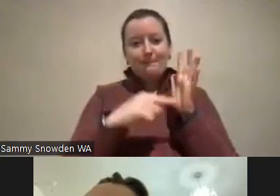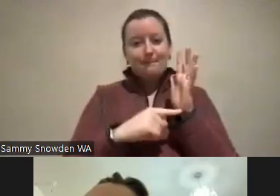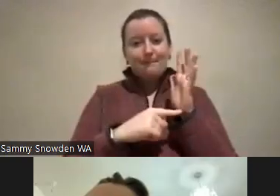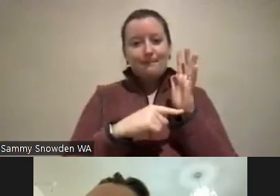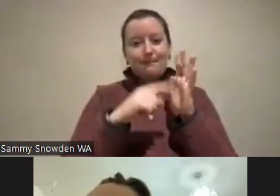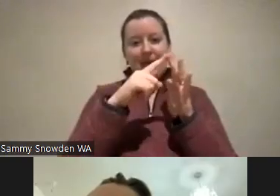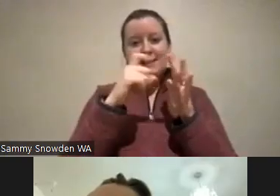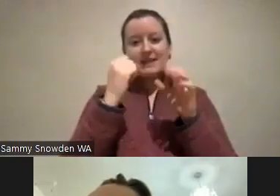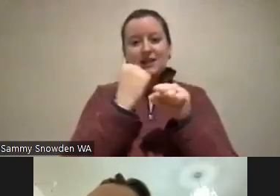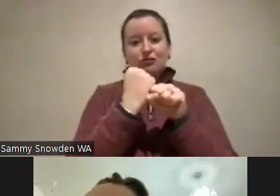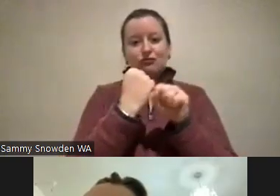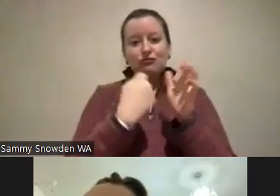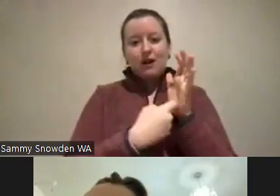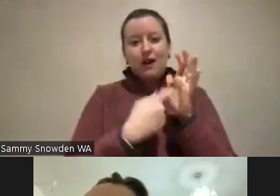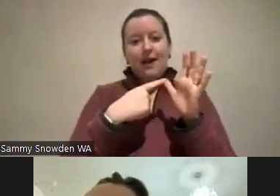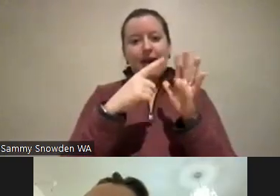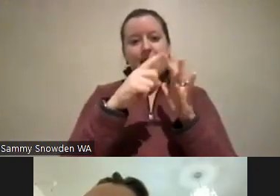again for the next one.